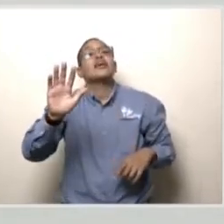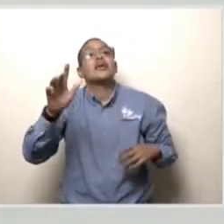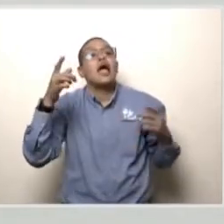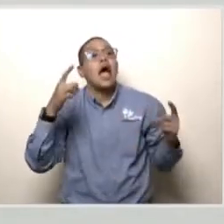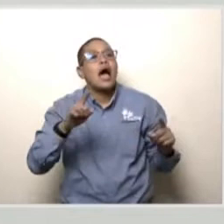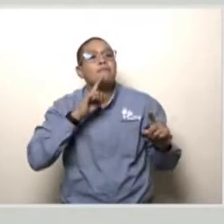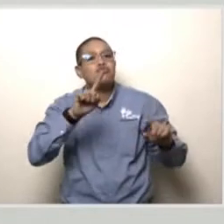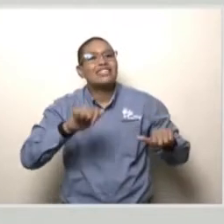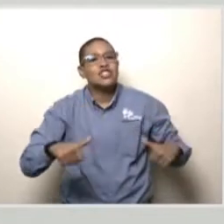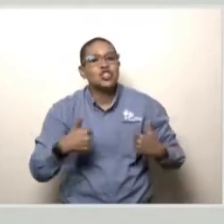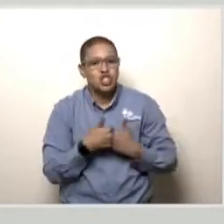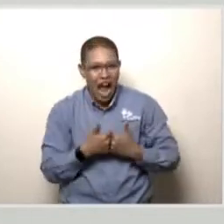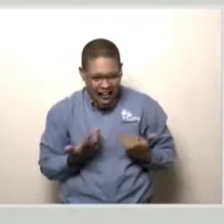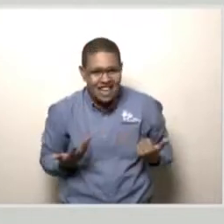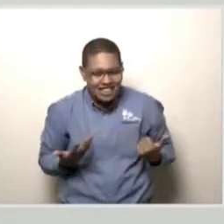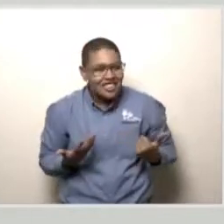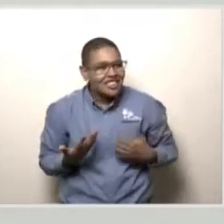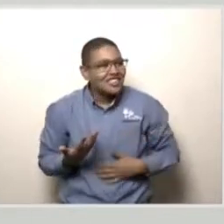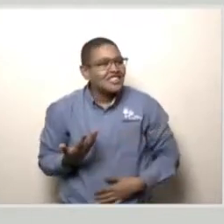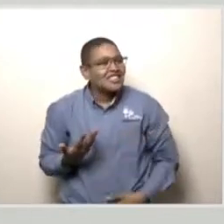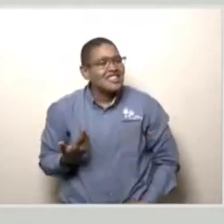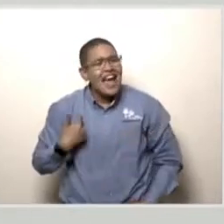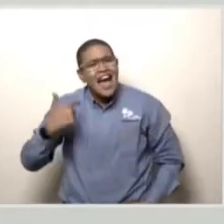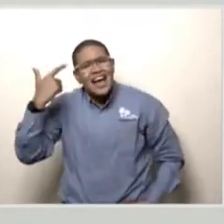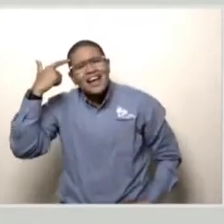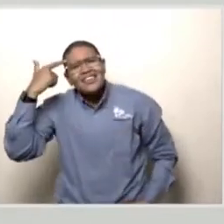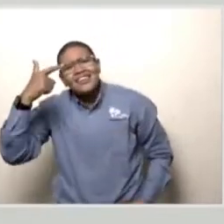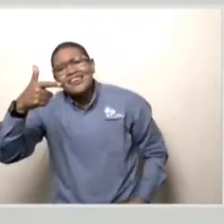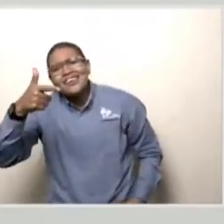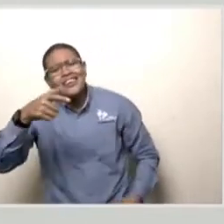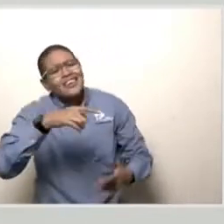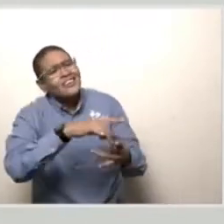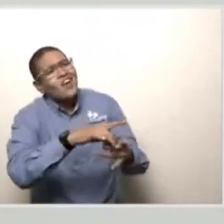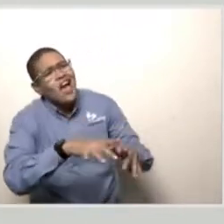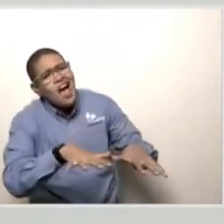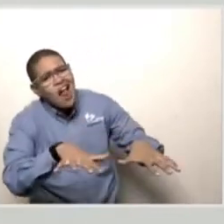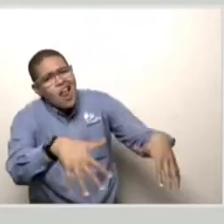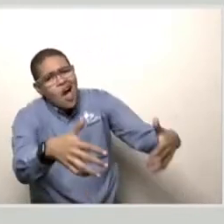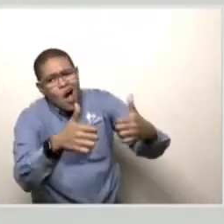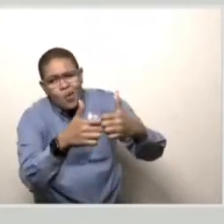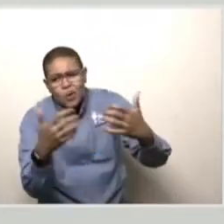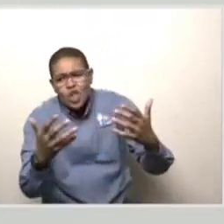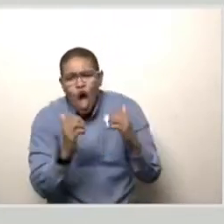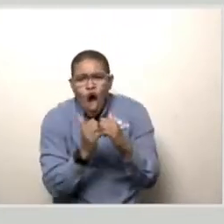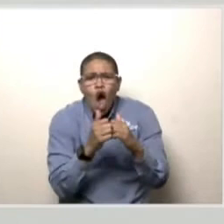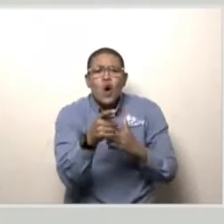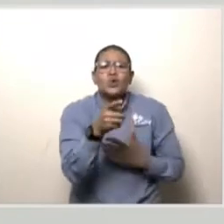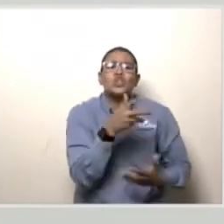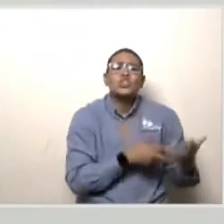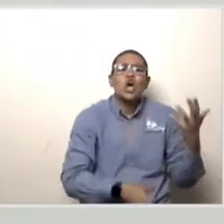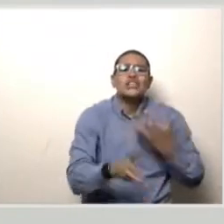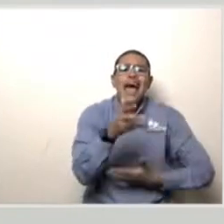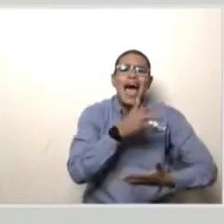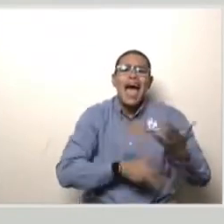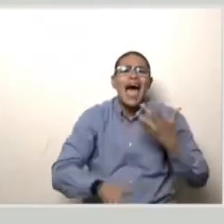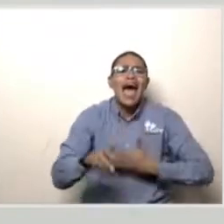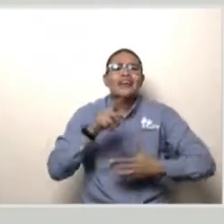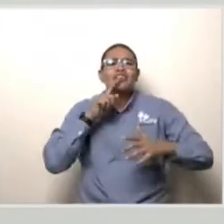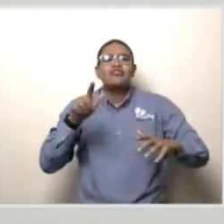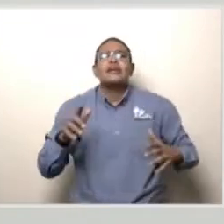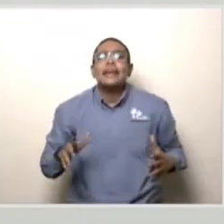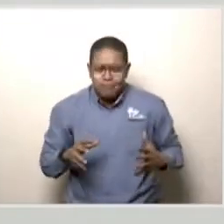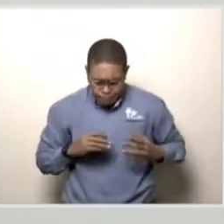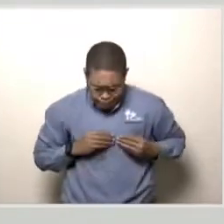that is really the challenge. And I think that has to do a lot with how the society